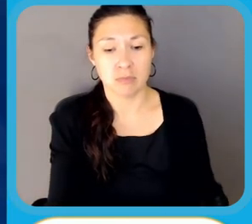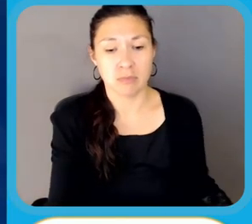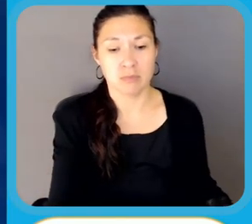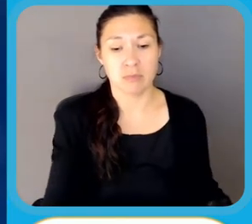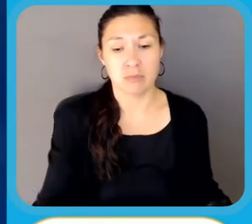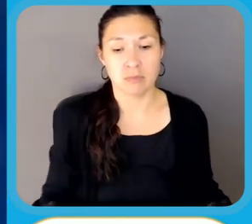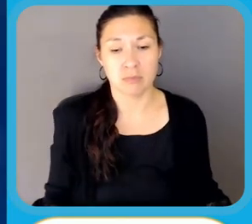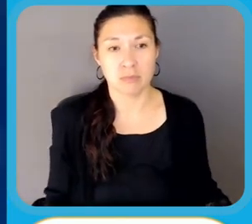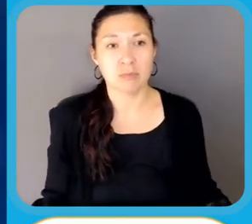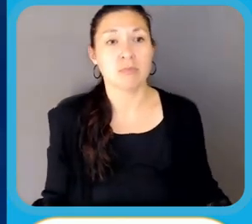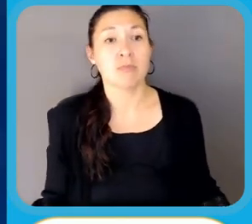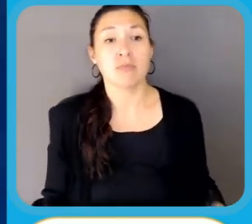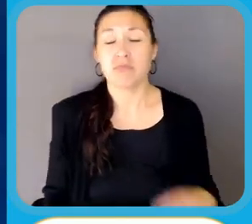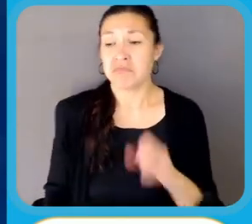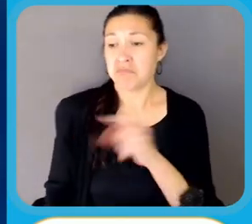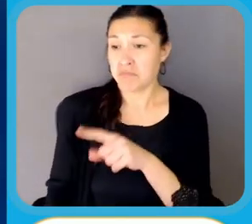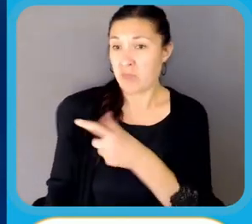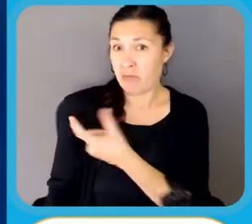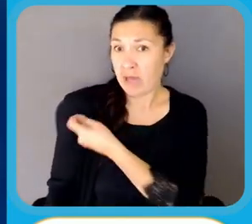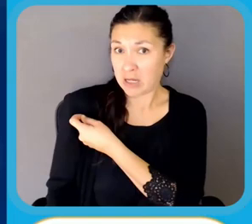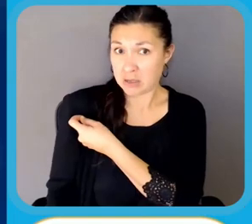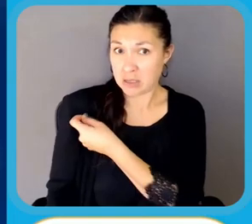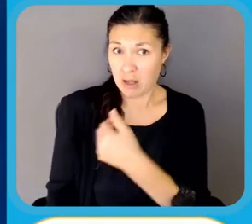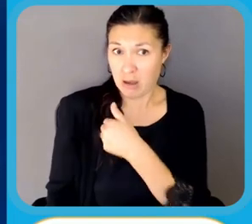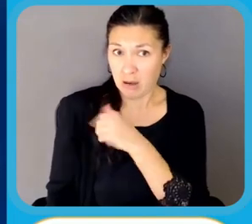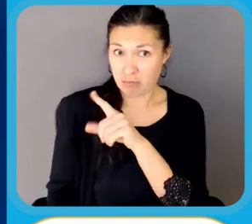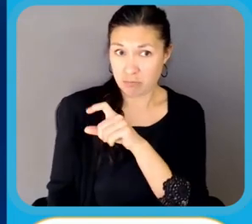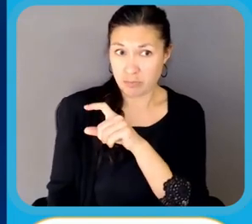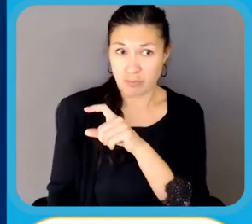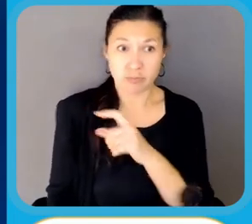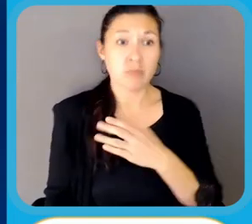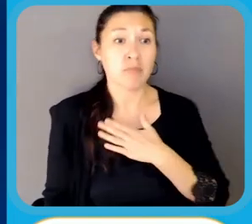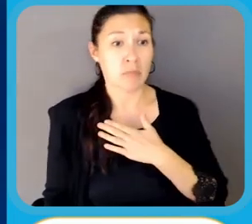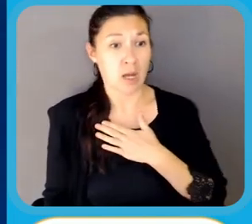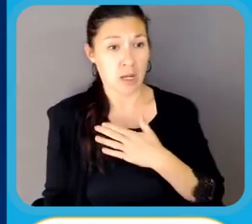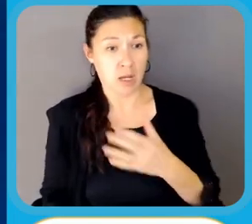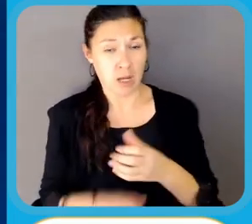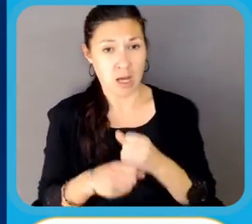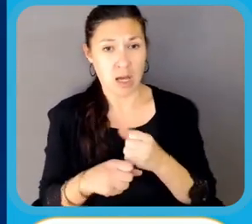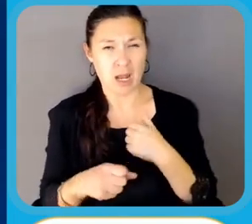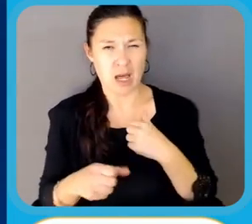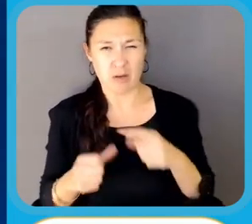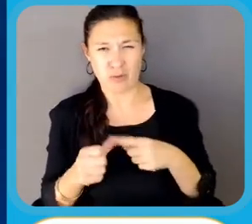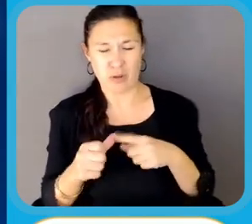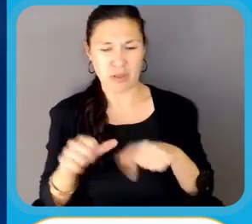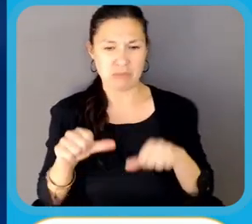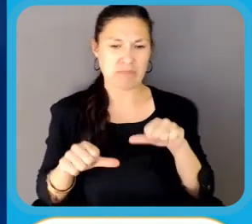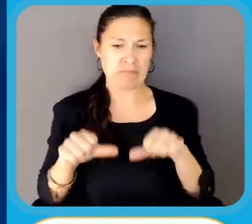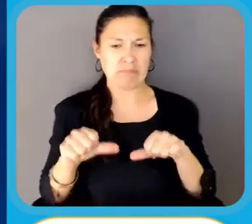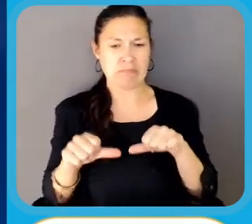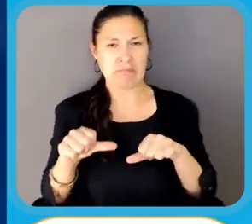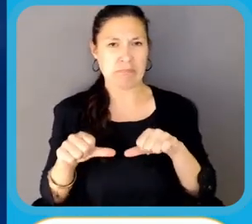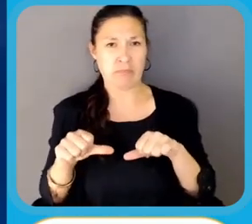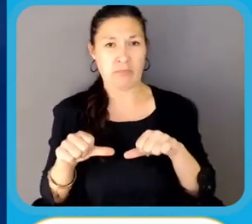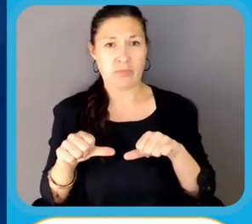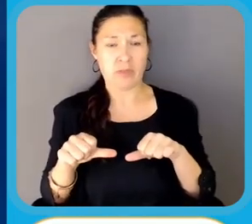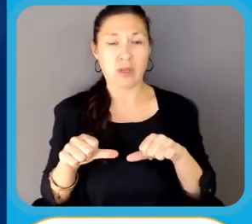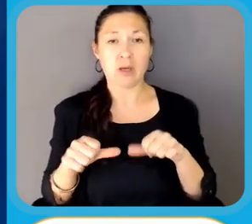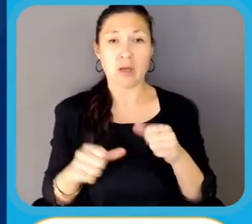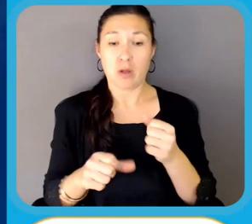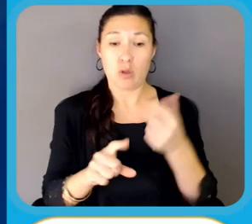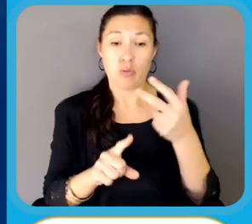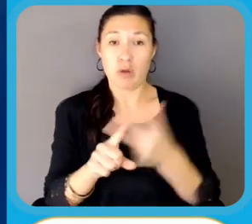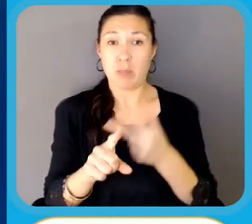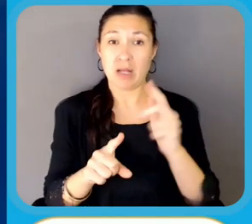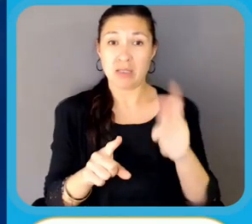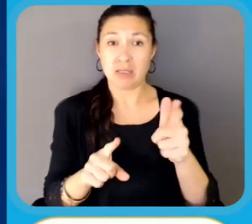Did you get your vaccine yet? I got mine. I was hesitant at first. But now, 3 months later, I'm super glad